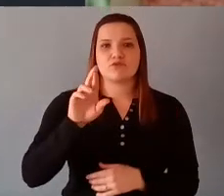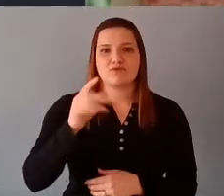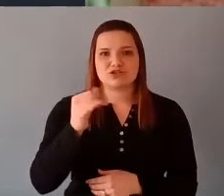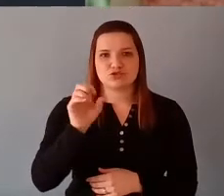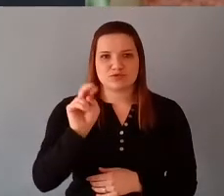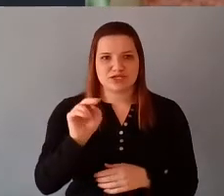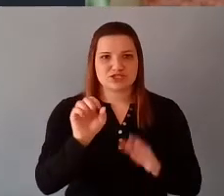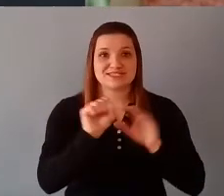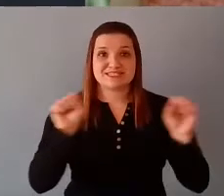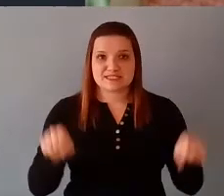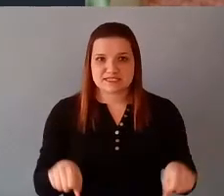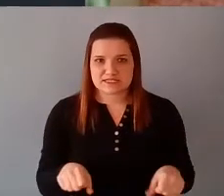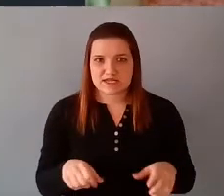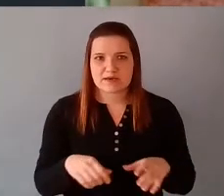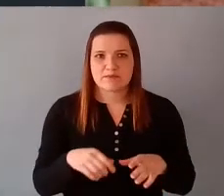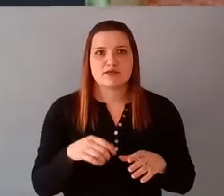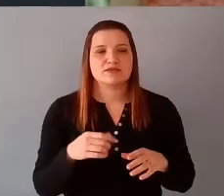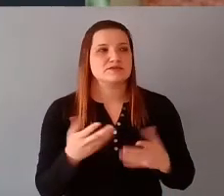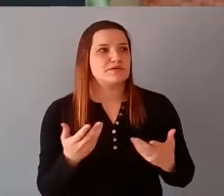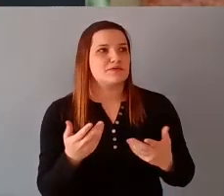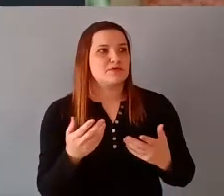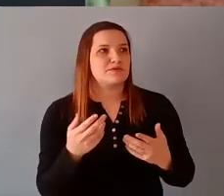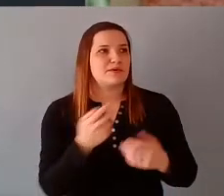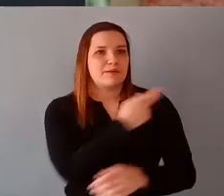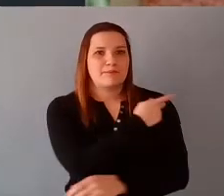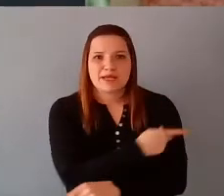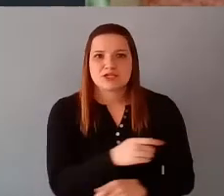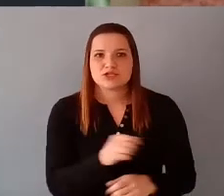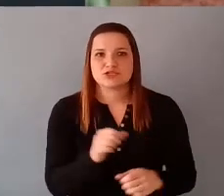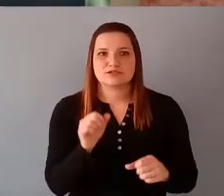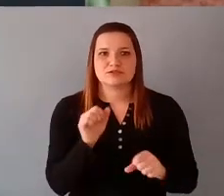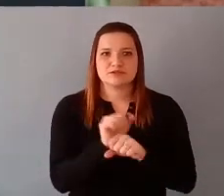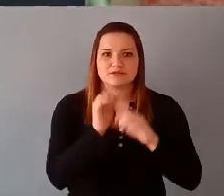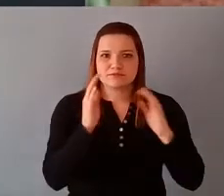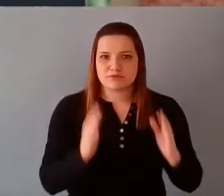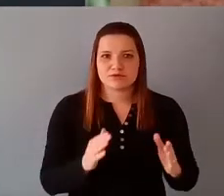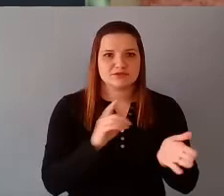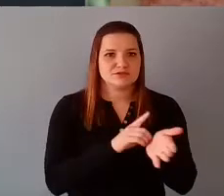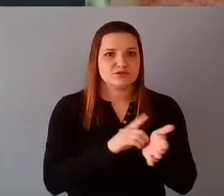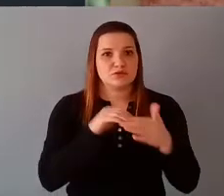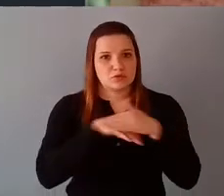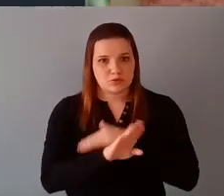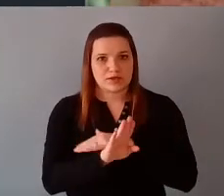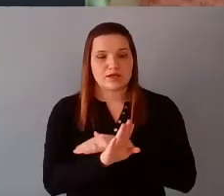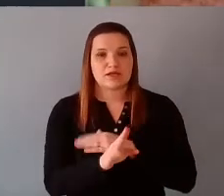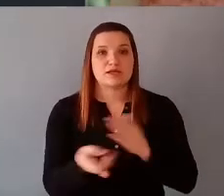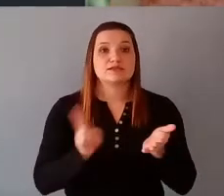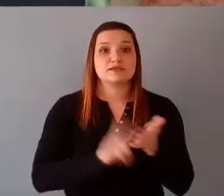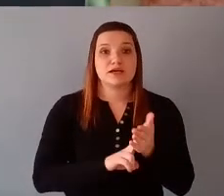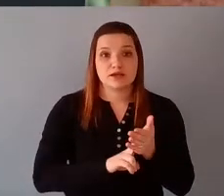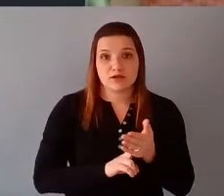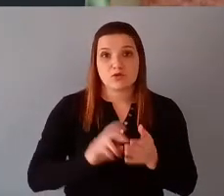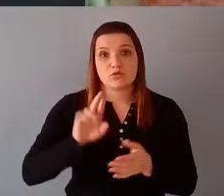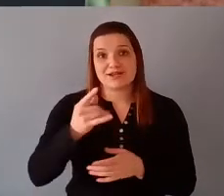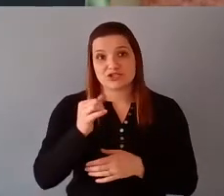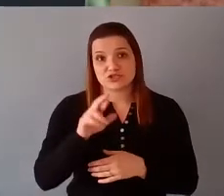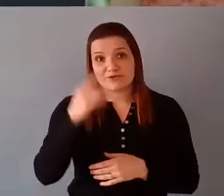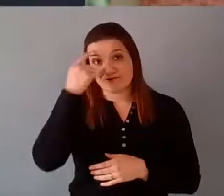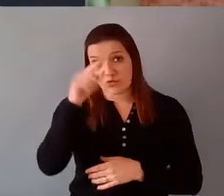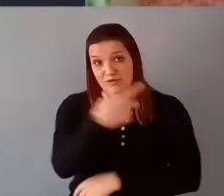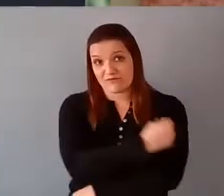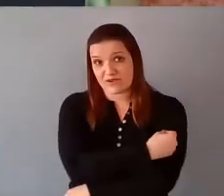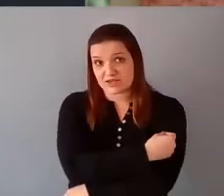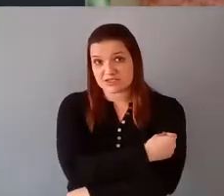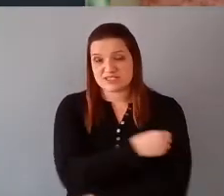system that patient or employees and doctors can go on to and register for their vaccine